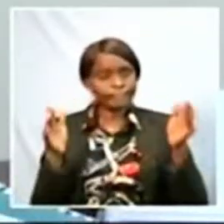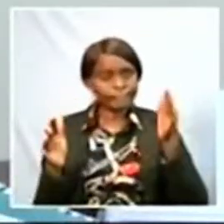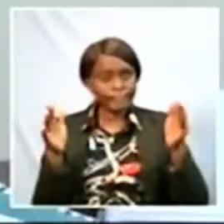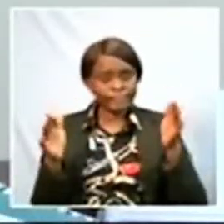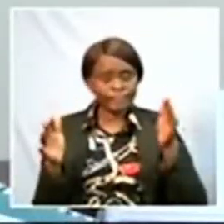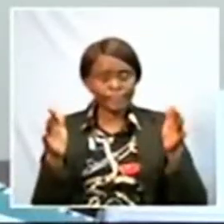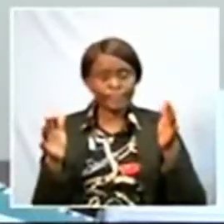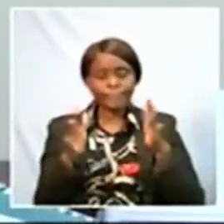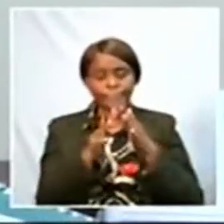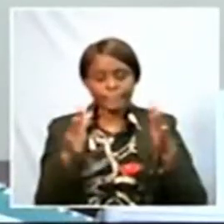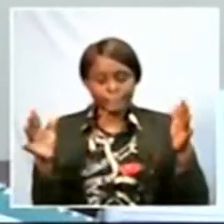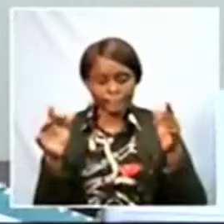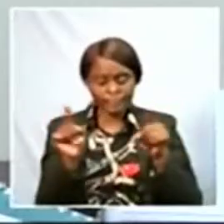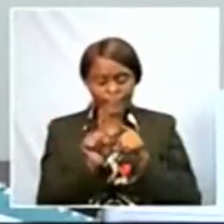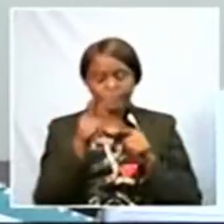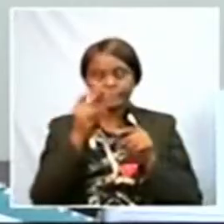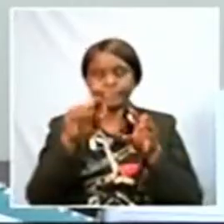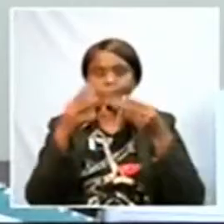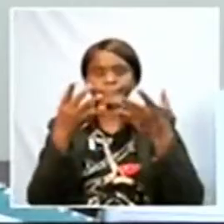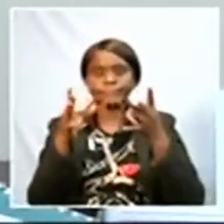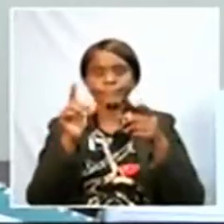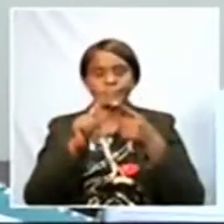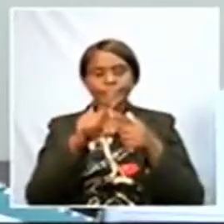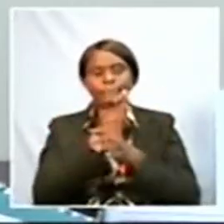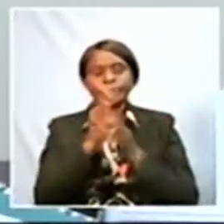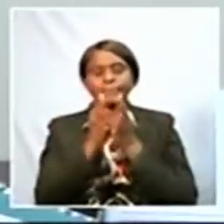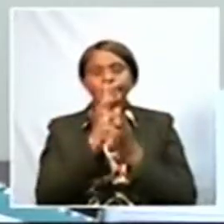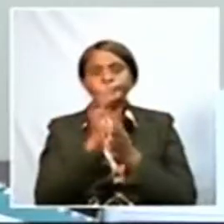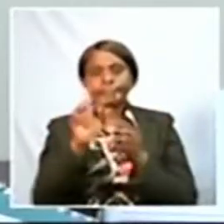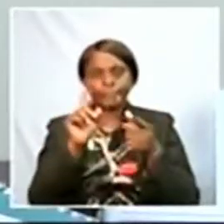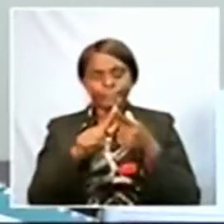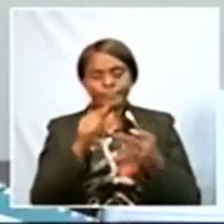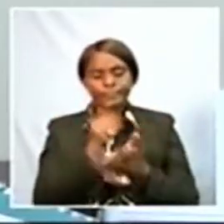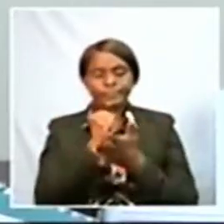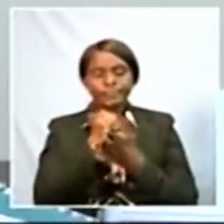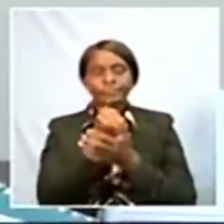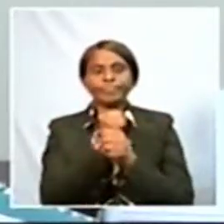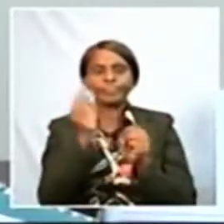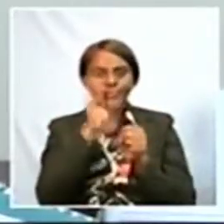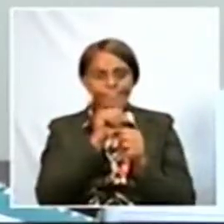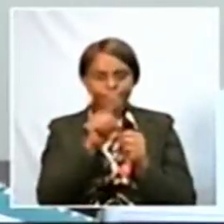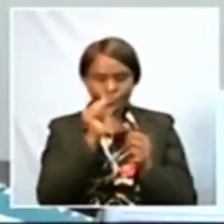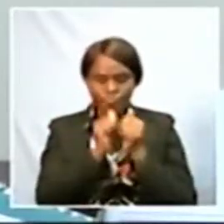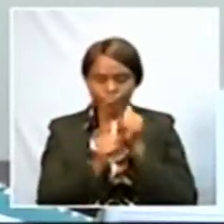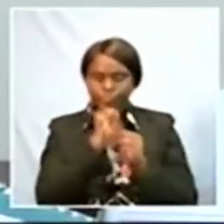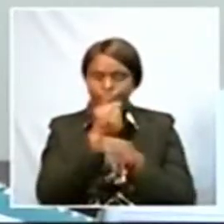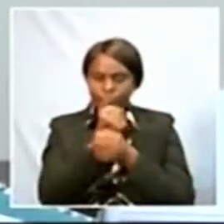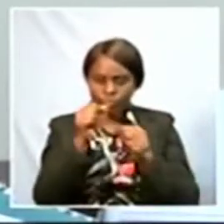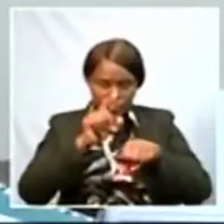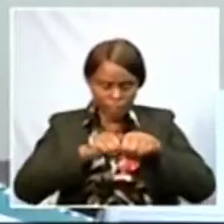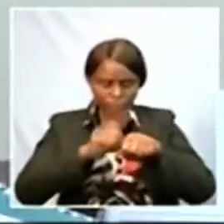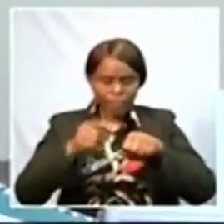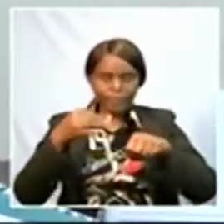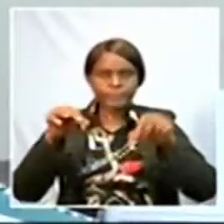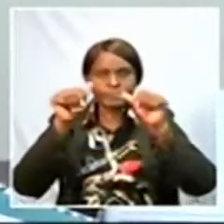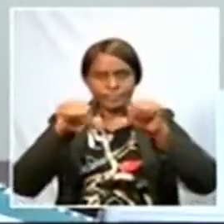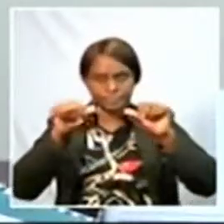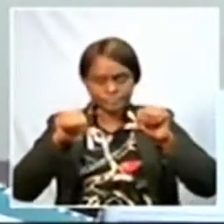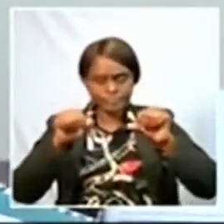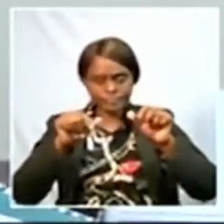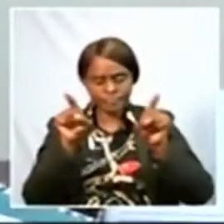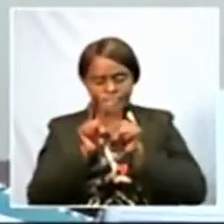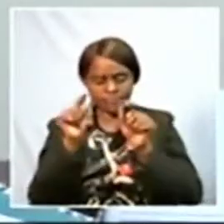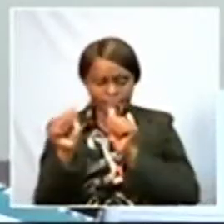liability period, and instructions were given to the contractor to remedy the defects which were not rectified at the time of audit.